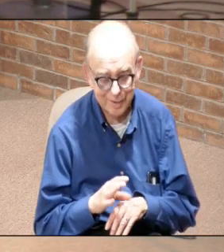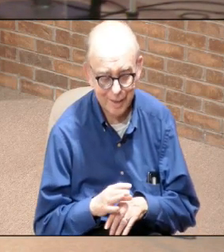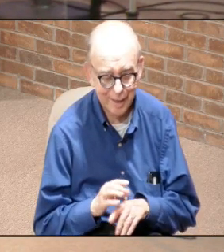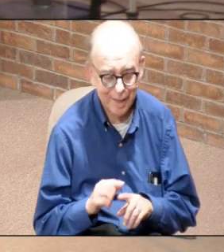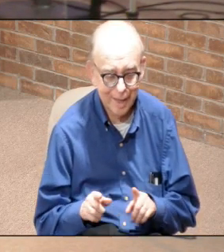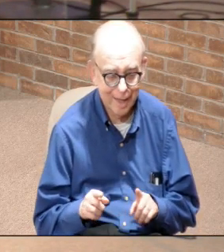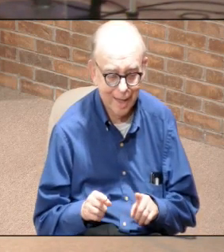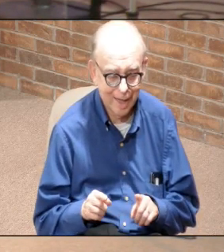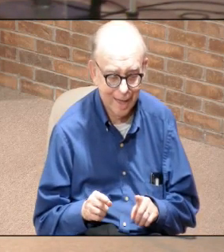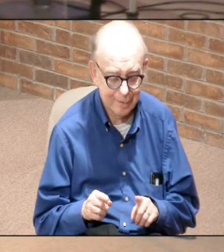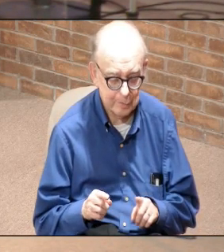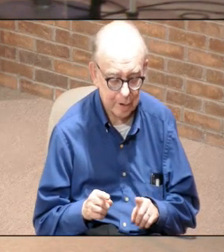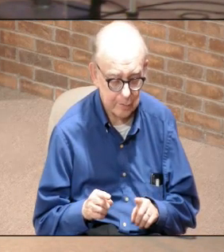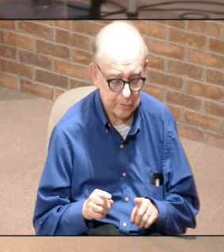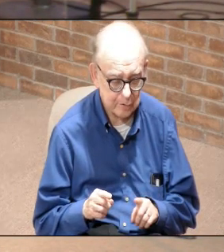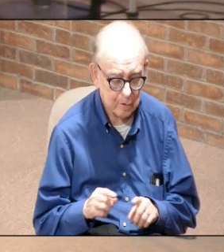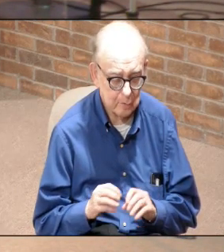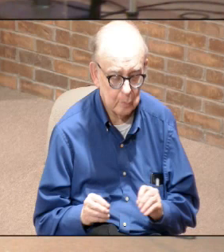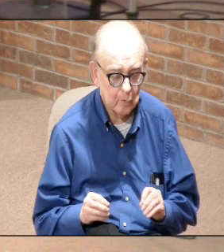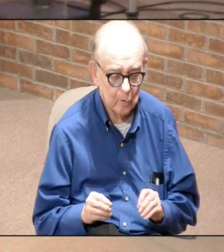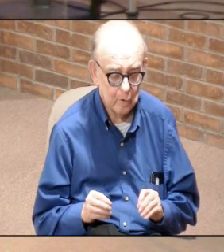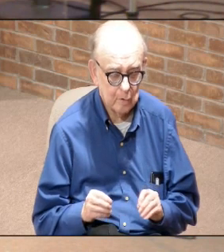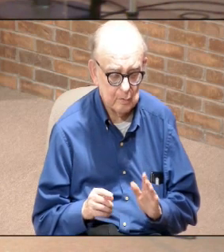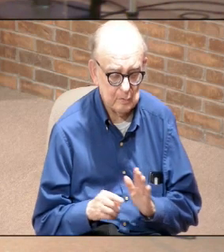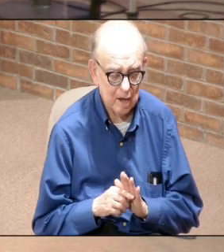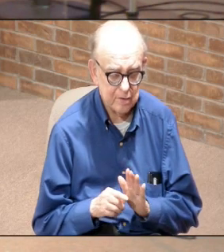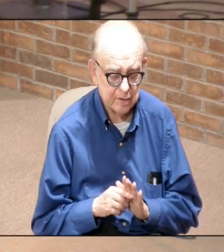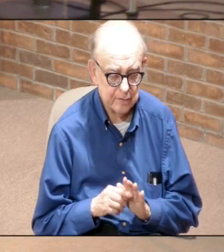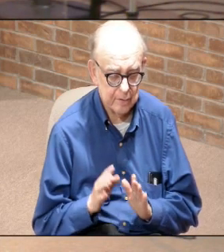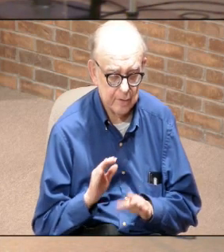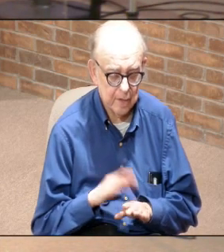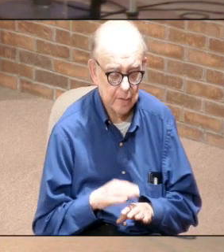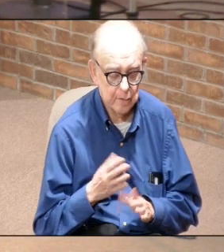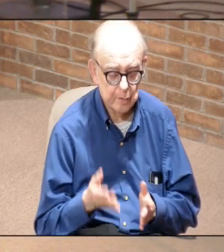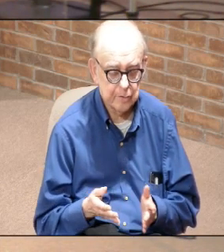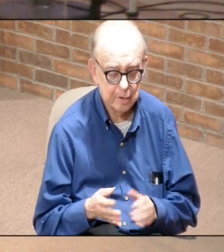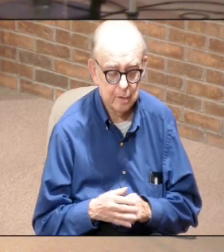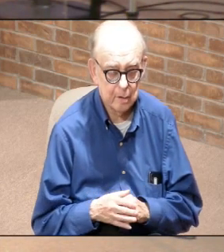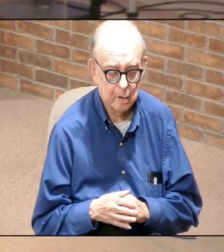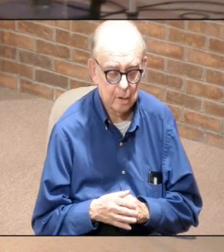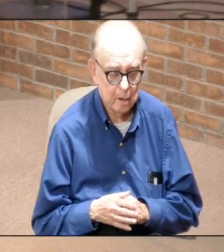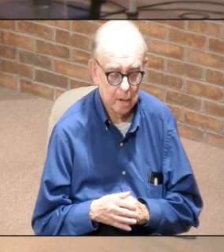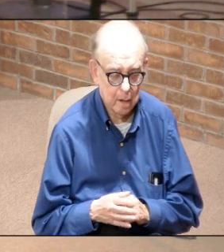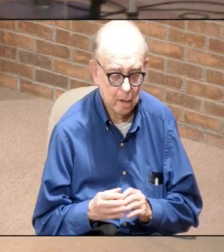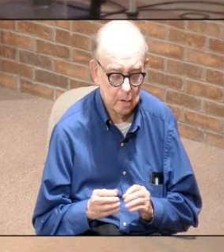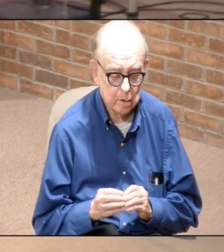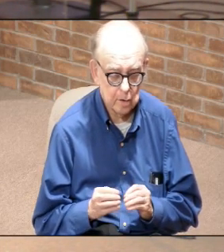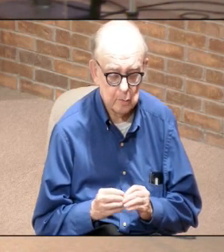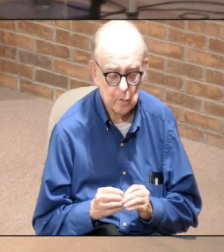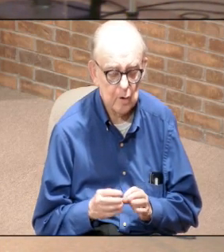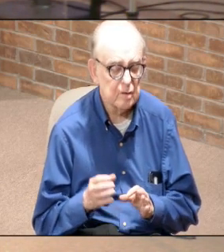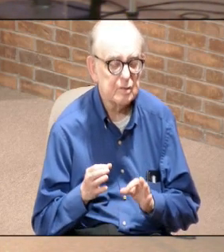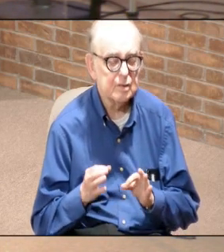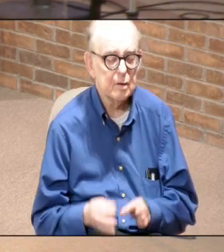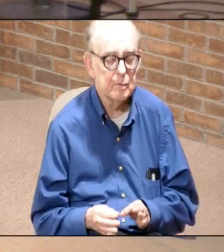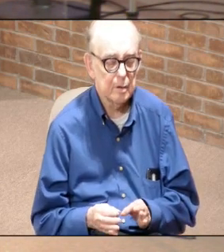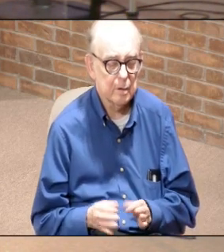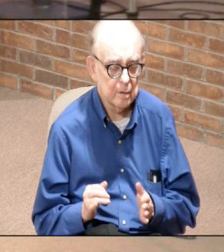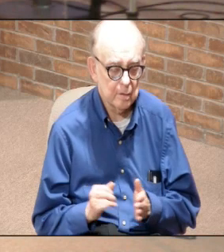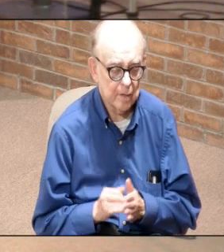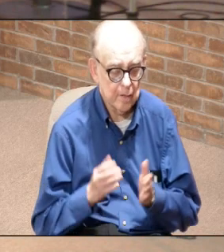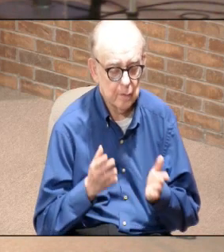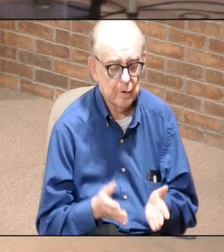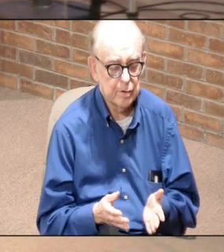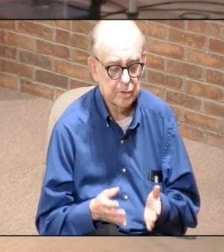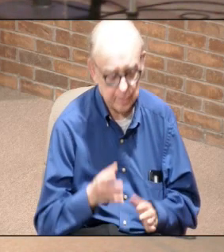But I was more outgoing than the rest of them. A little bit more determined than the